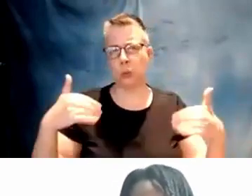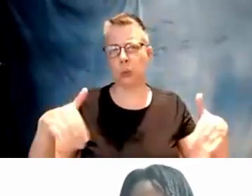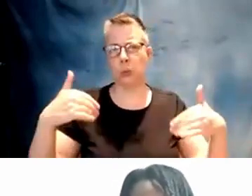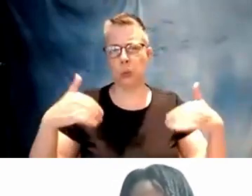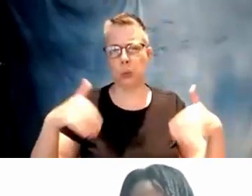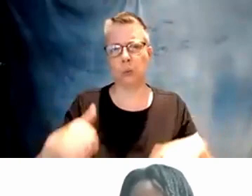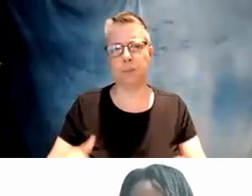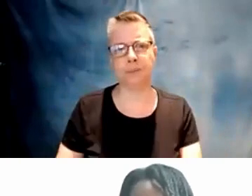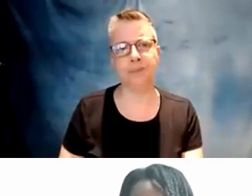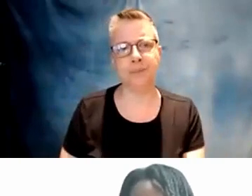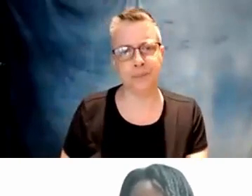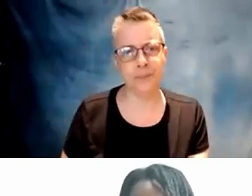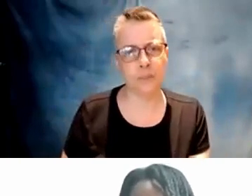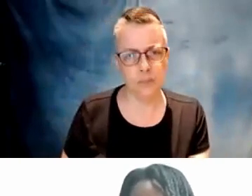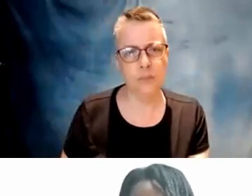English learner.